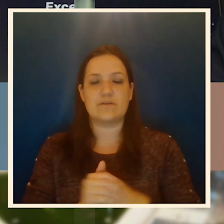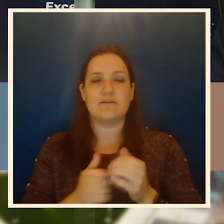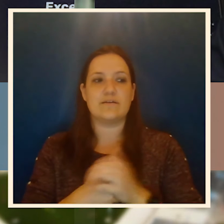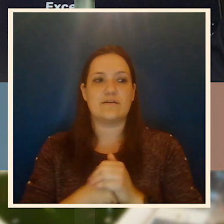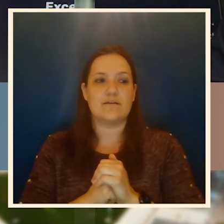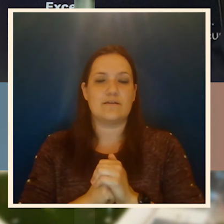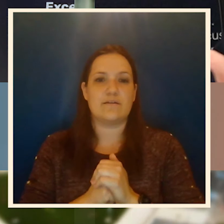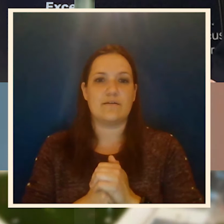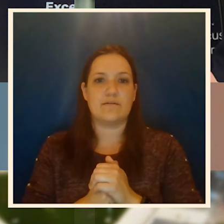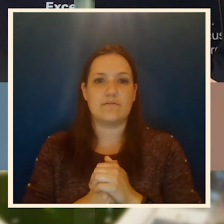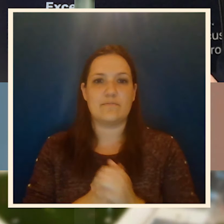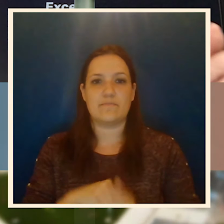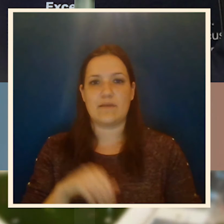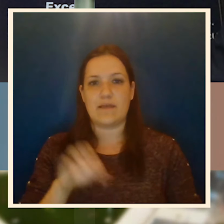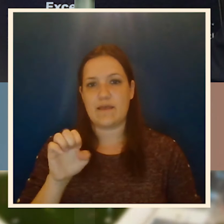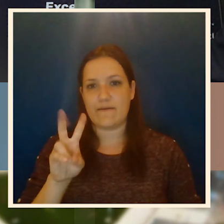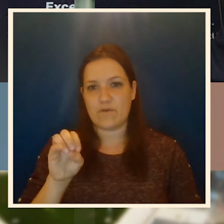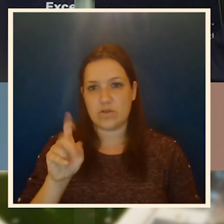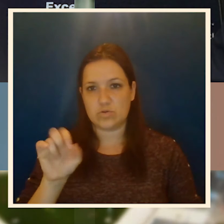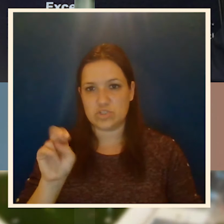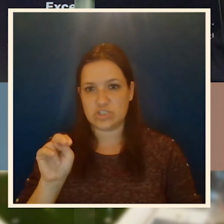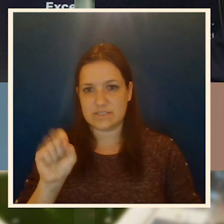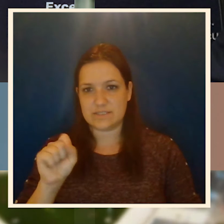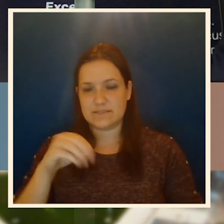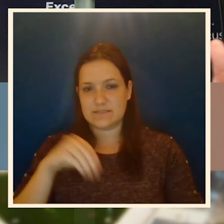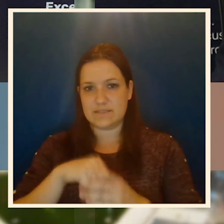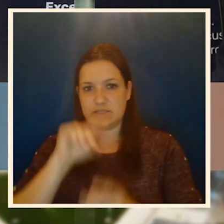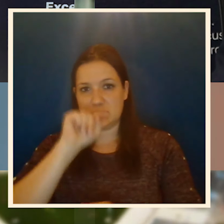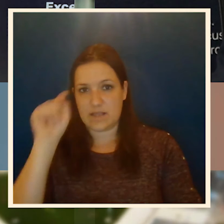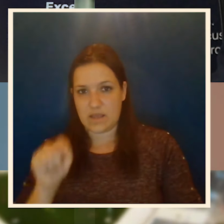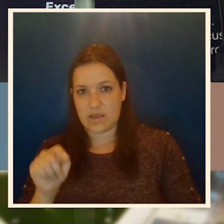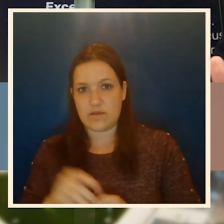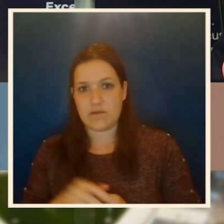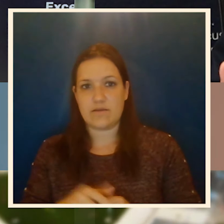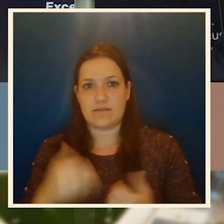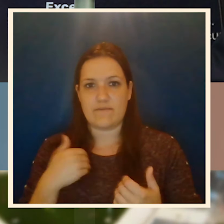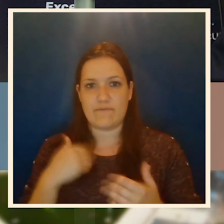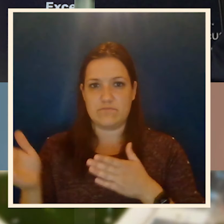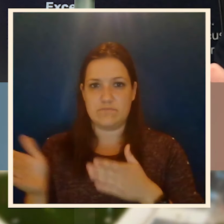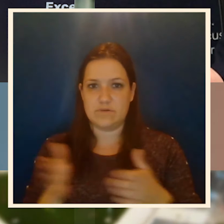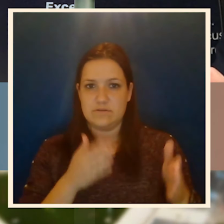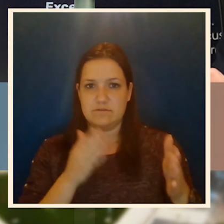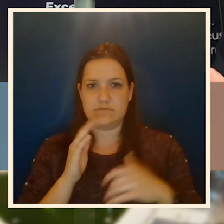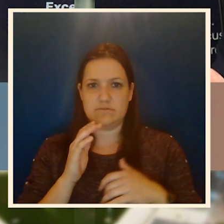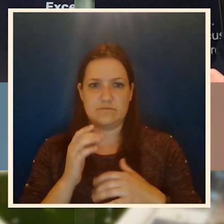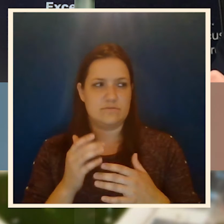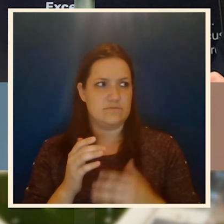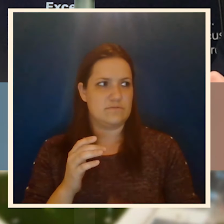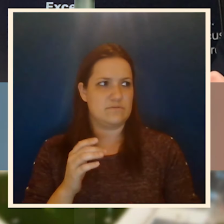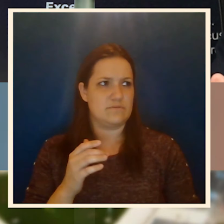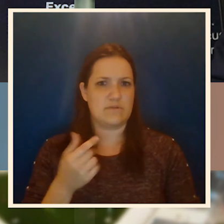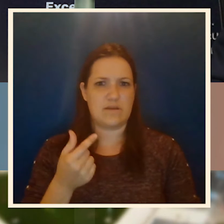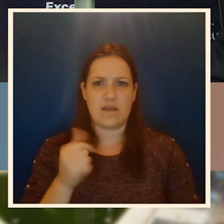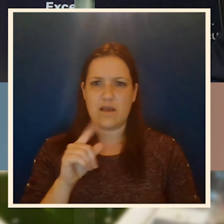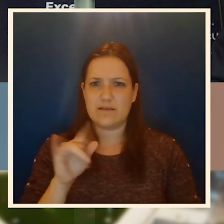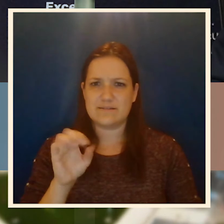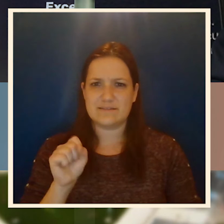promote. Evolutions in Tulare, they've had this arrangement. I don't know if Fugazi's is still